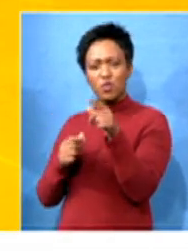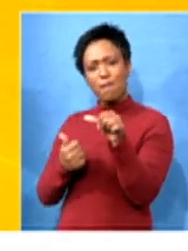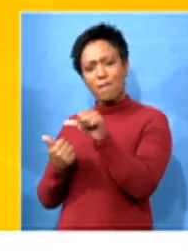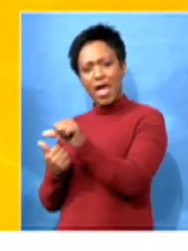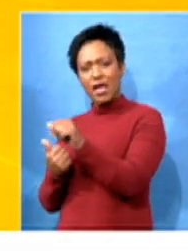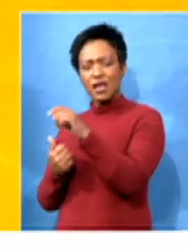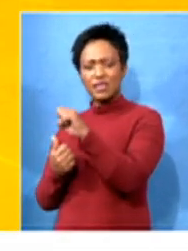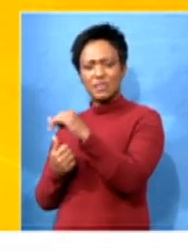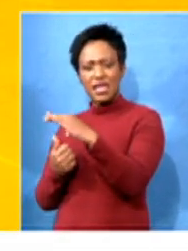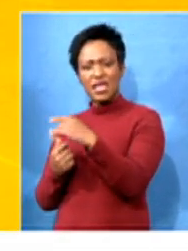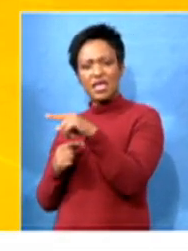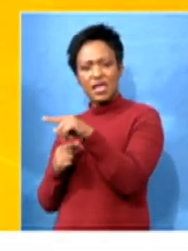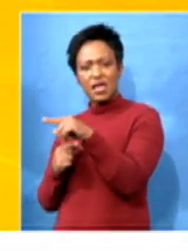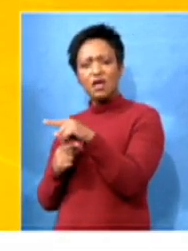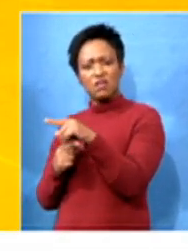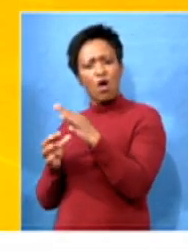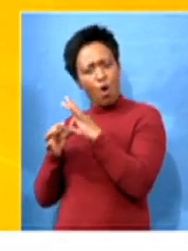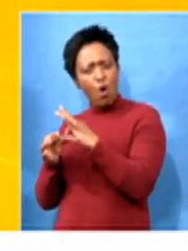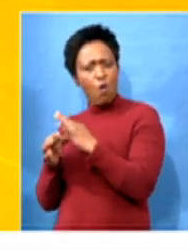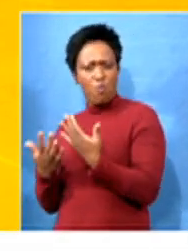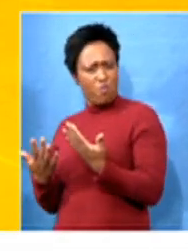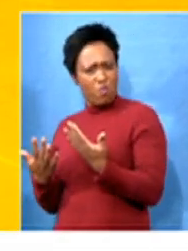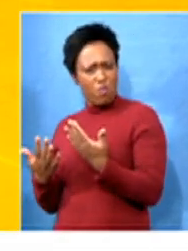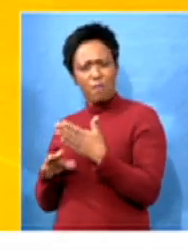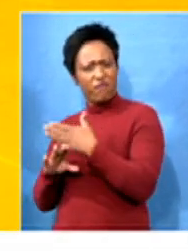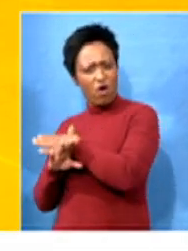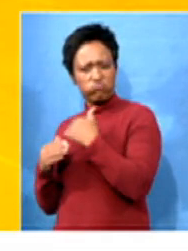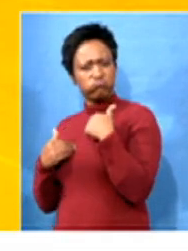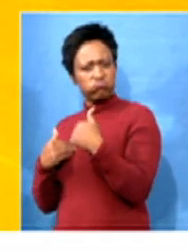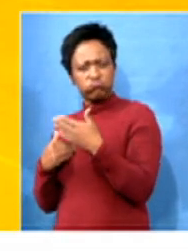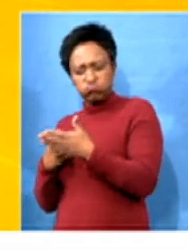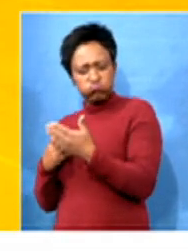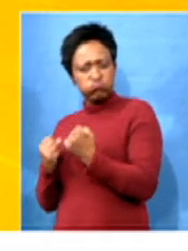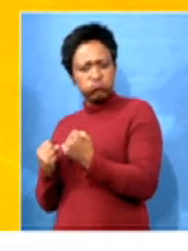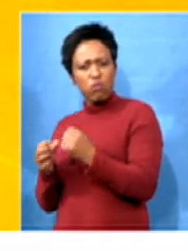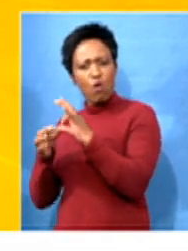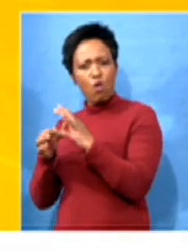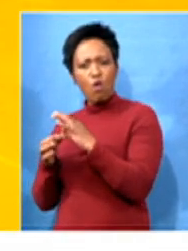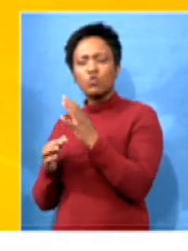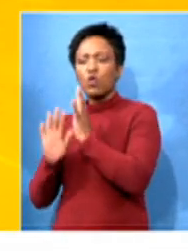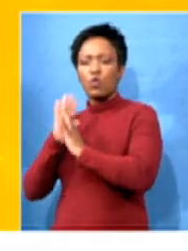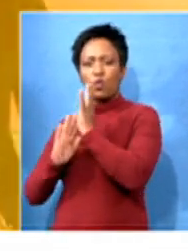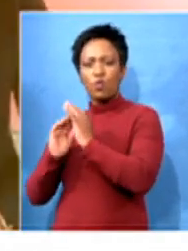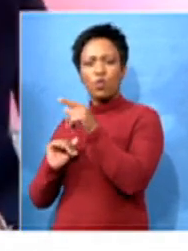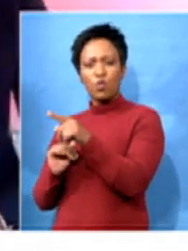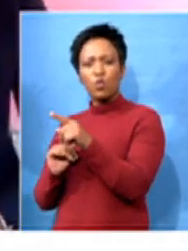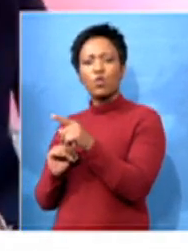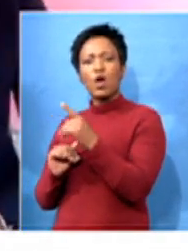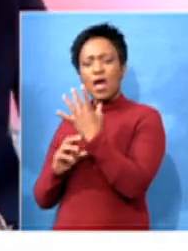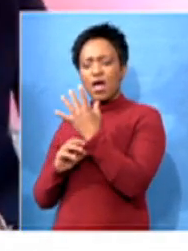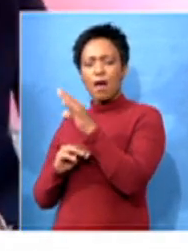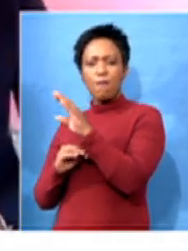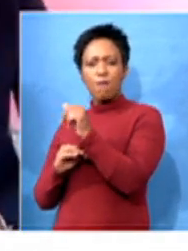of course, this is home, actually. This is actually where you belong. So do tell us more about A Very Bonang Year, because we're